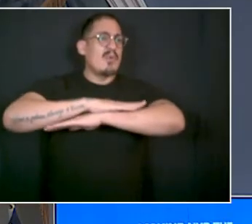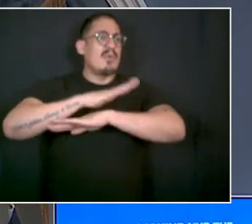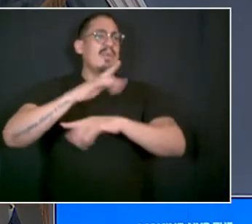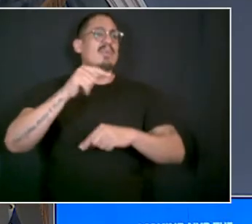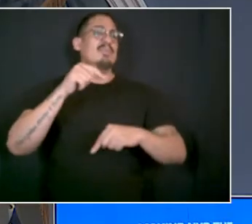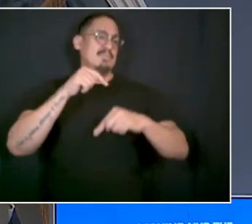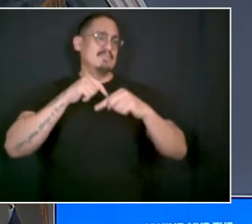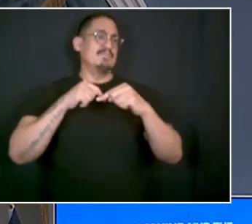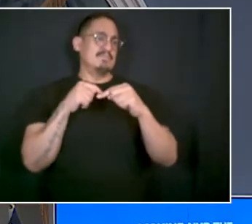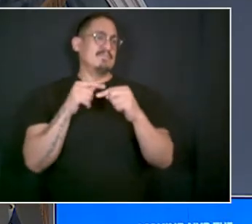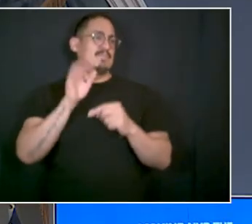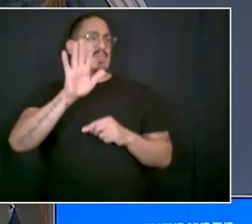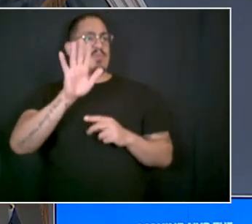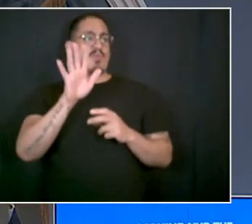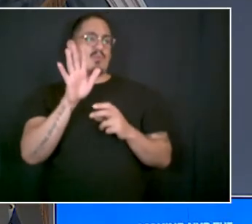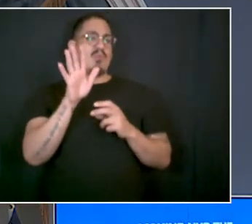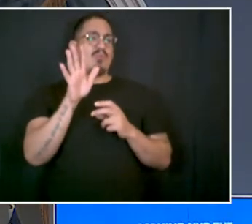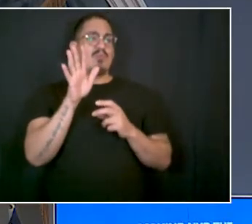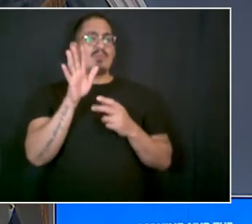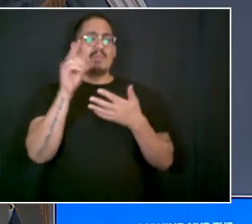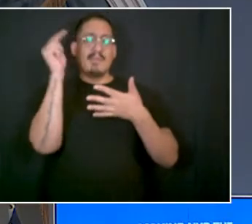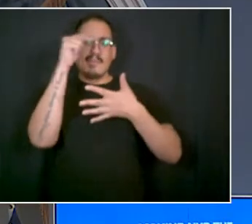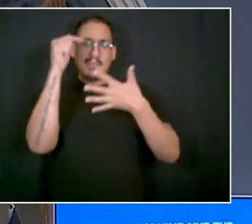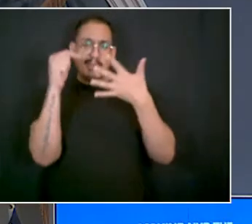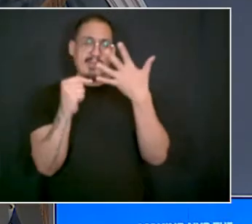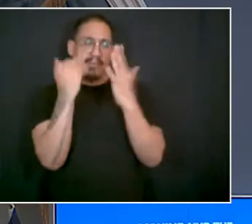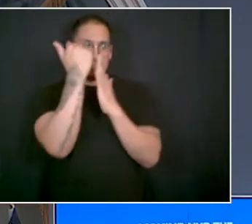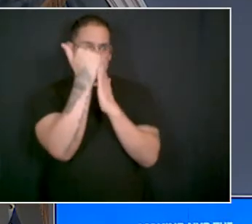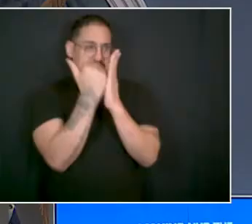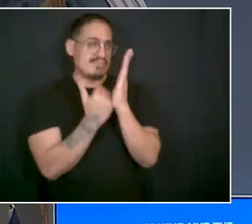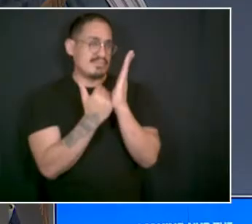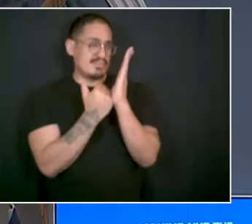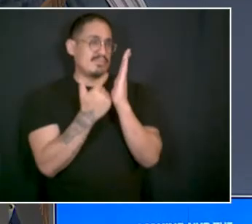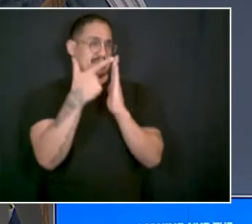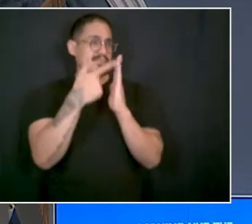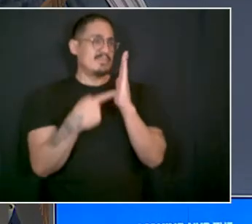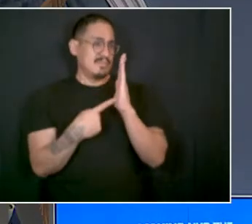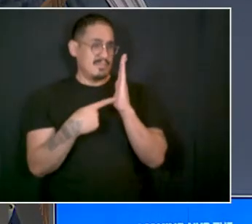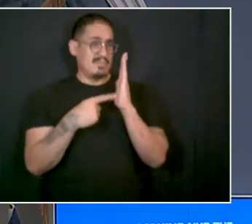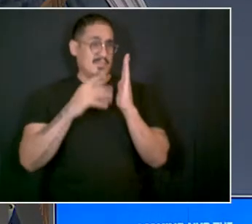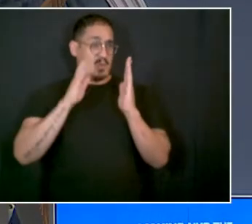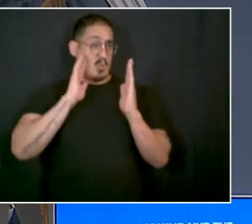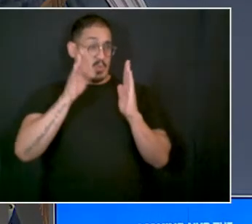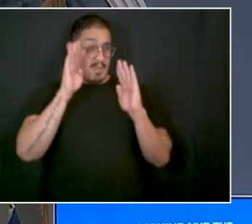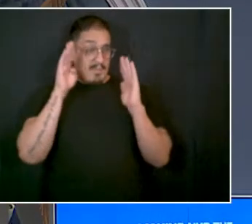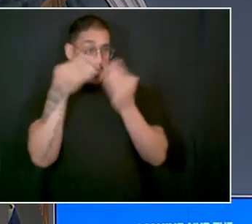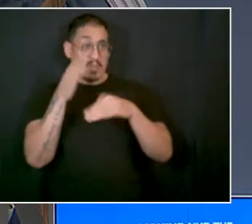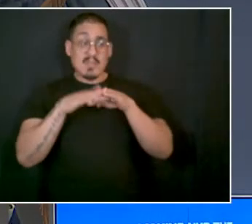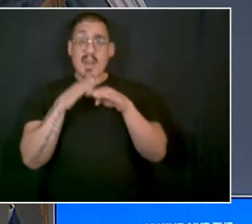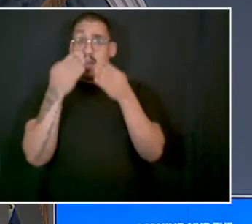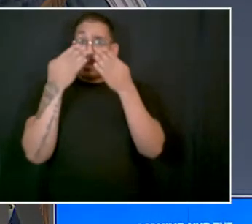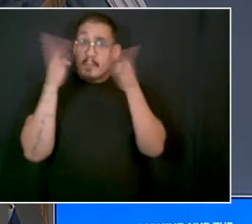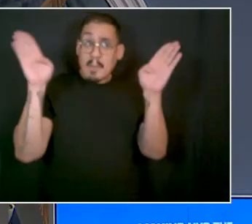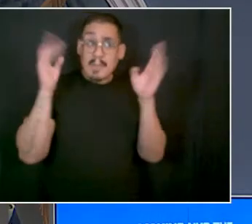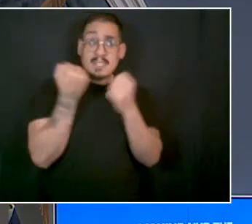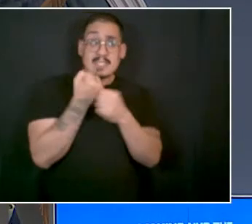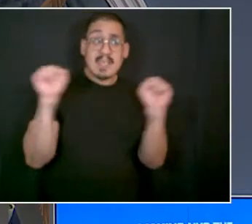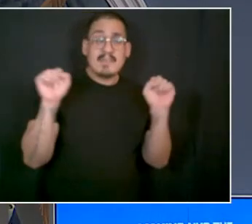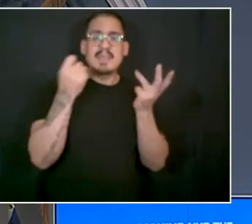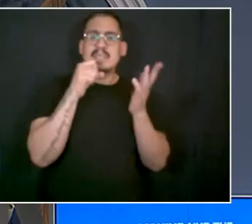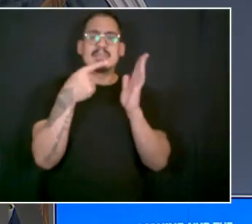them? And then also on these guardrails, I know the governor proposed a while